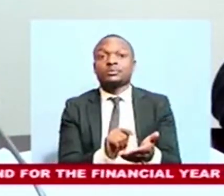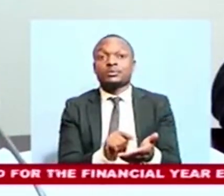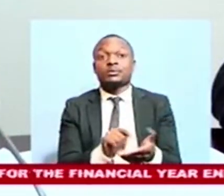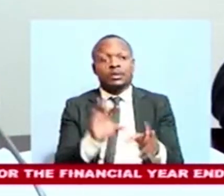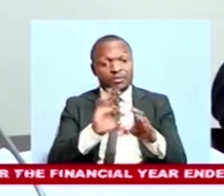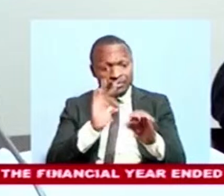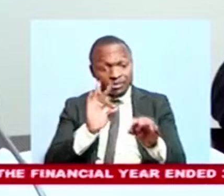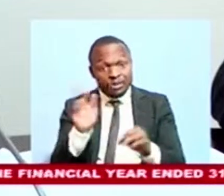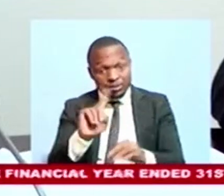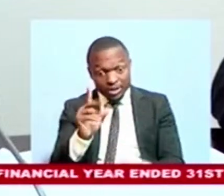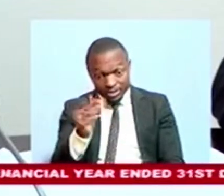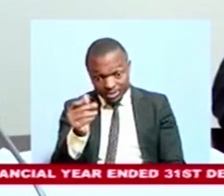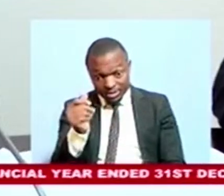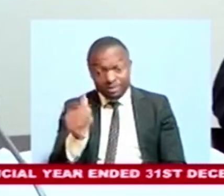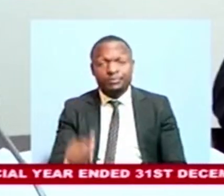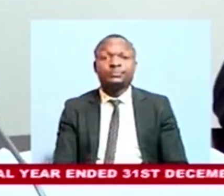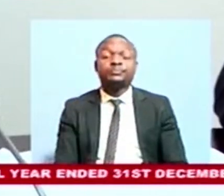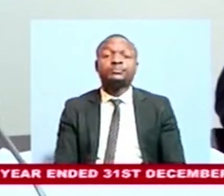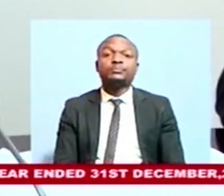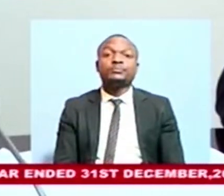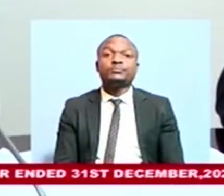where that money is.